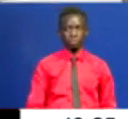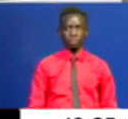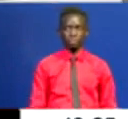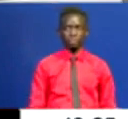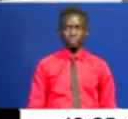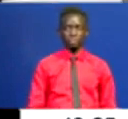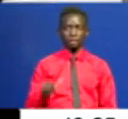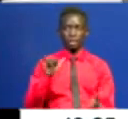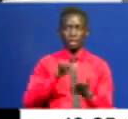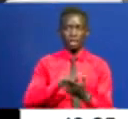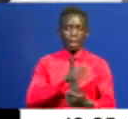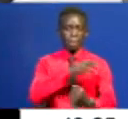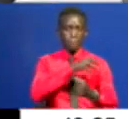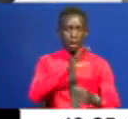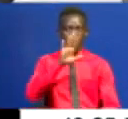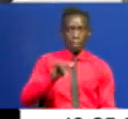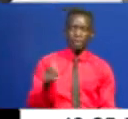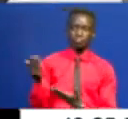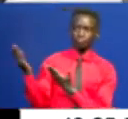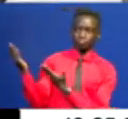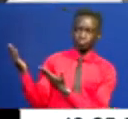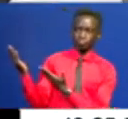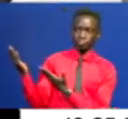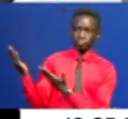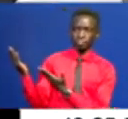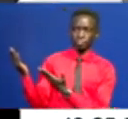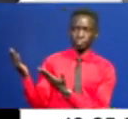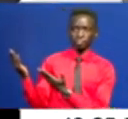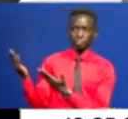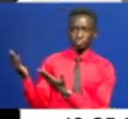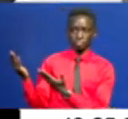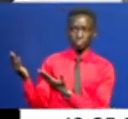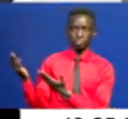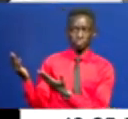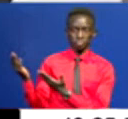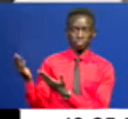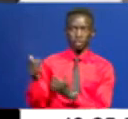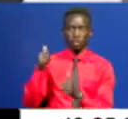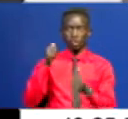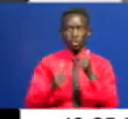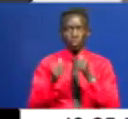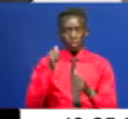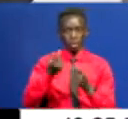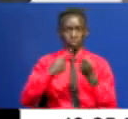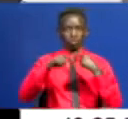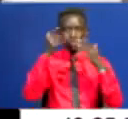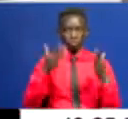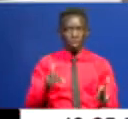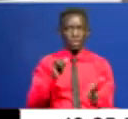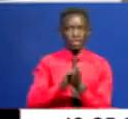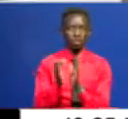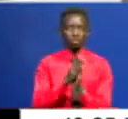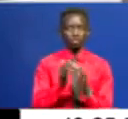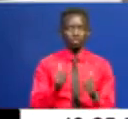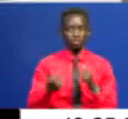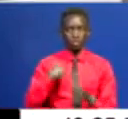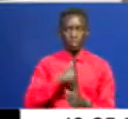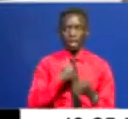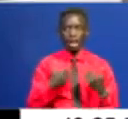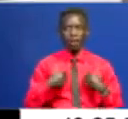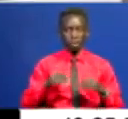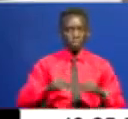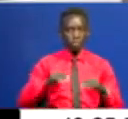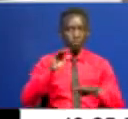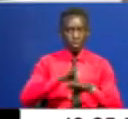And that is powered by this, is the one that Peter Gitukia won today, and that's the story we had. Now, moving on, is the